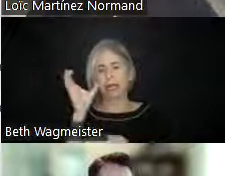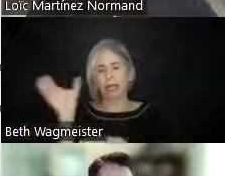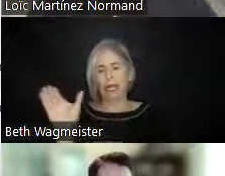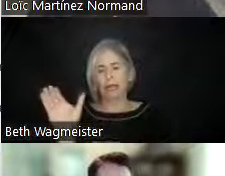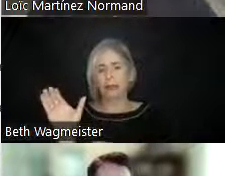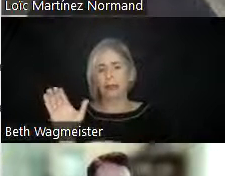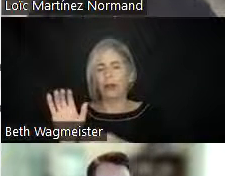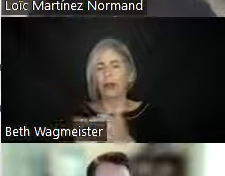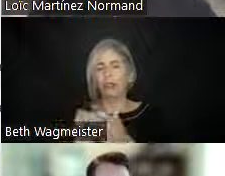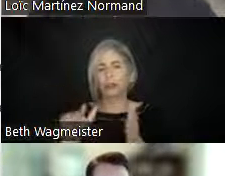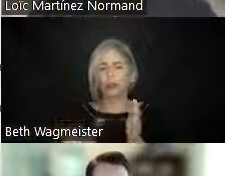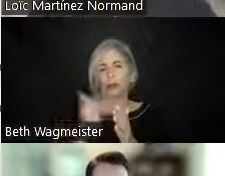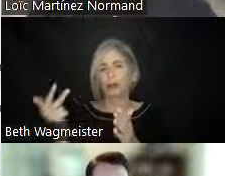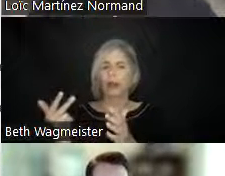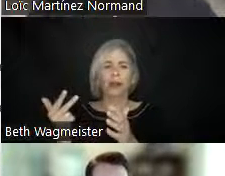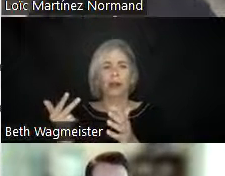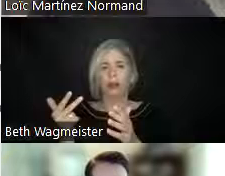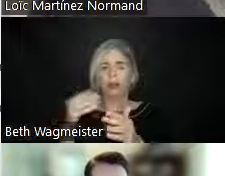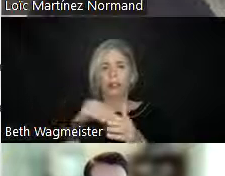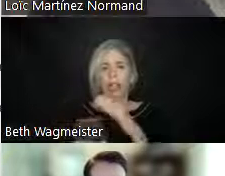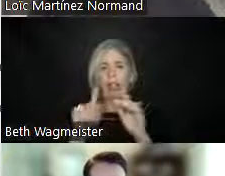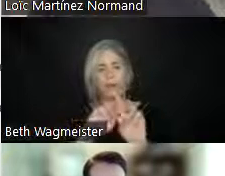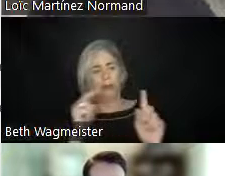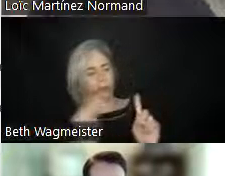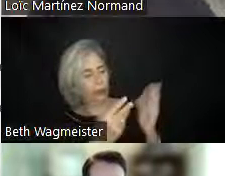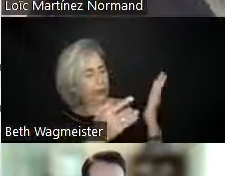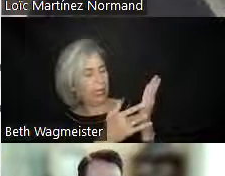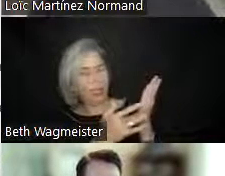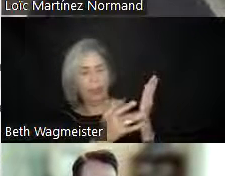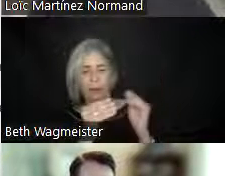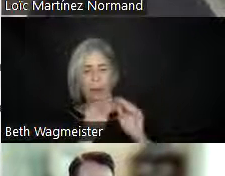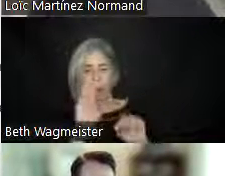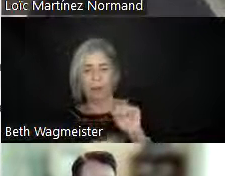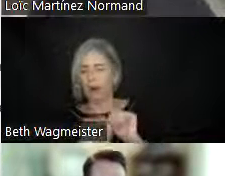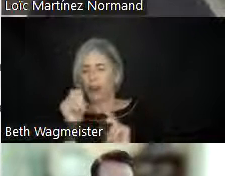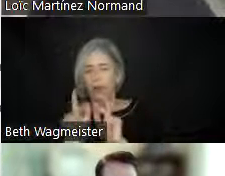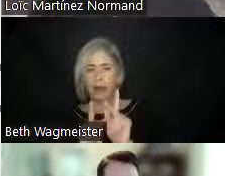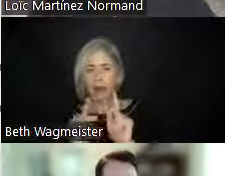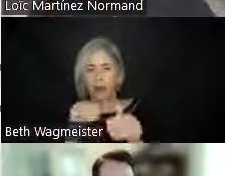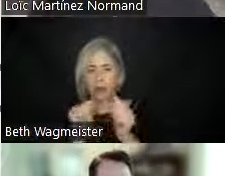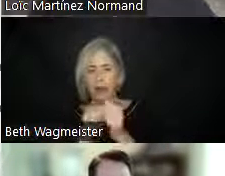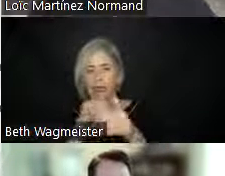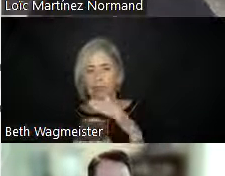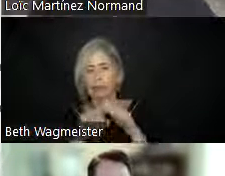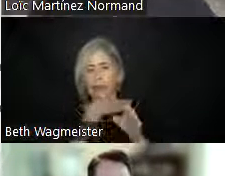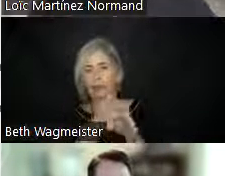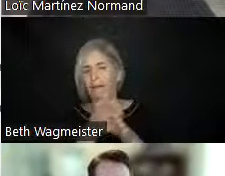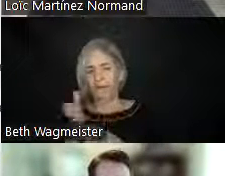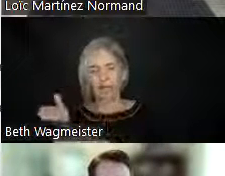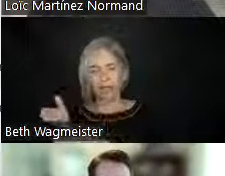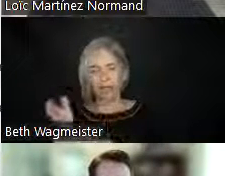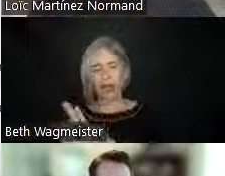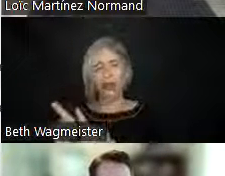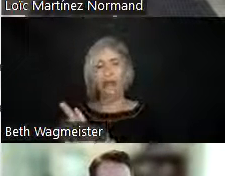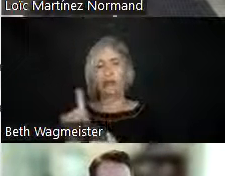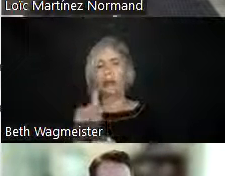accessibility maintainer, so I'm coming at this from a more technical view than many people in the accessibility field. Also was